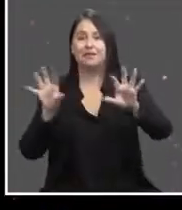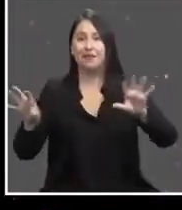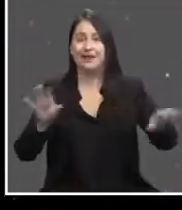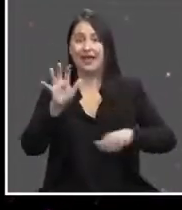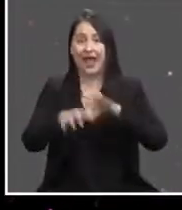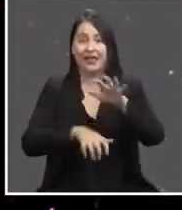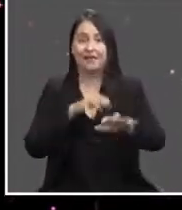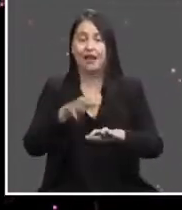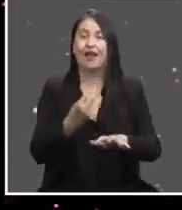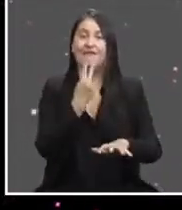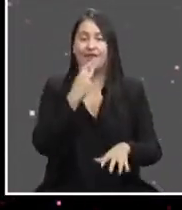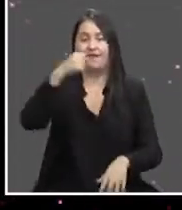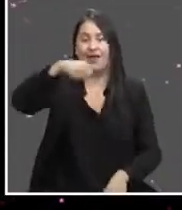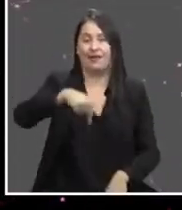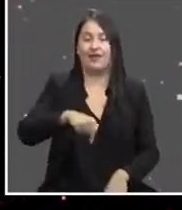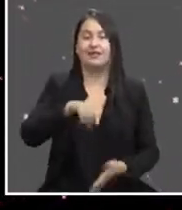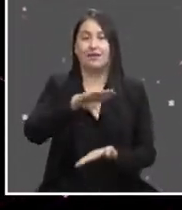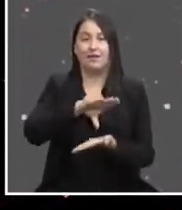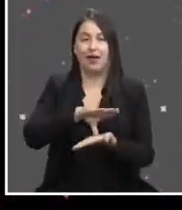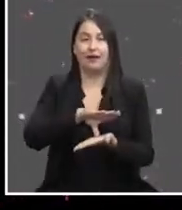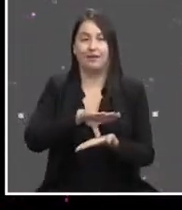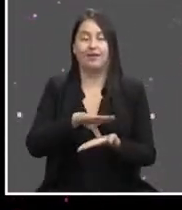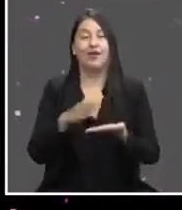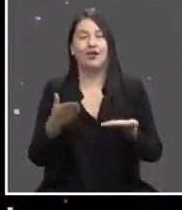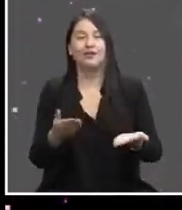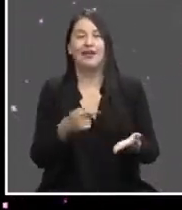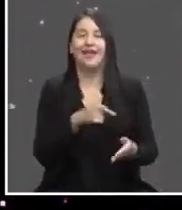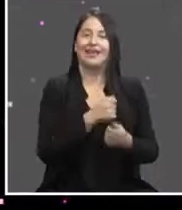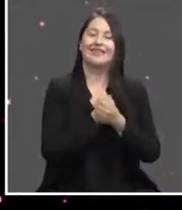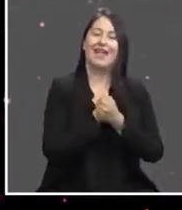that love and appreciation into action.